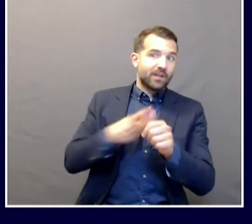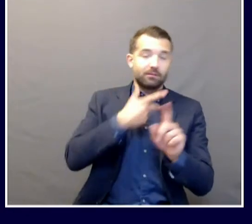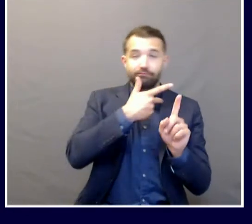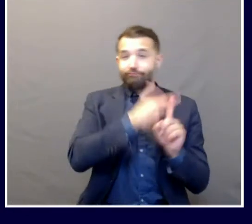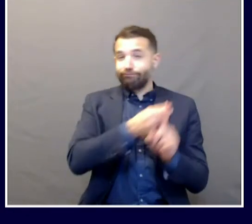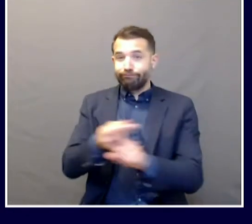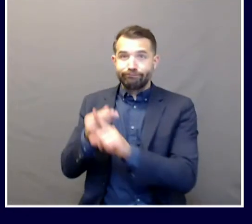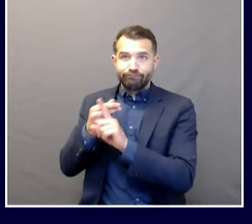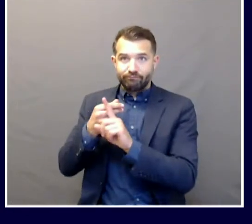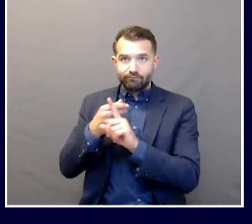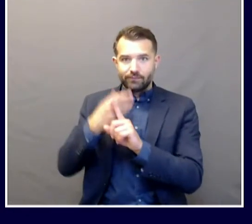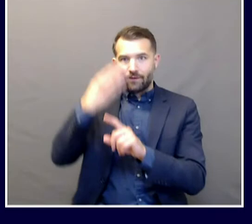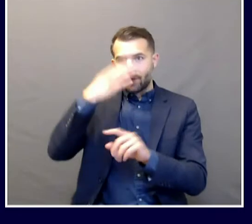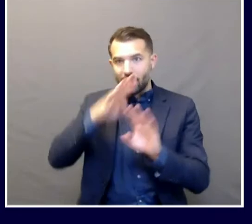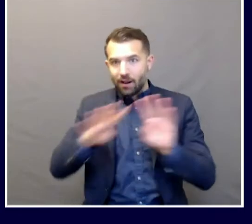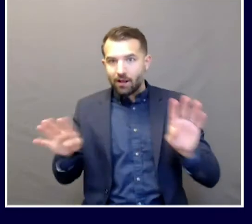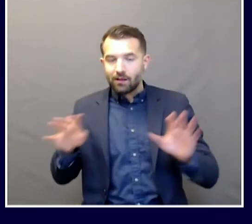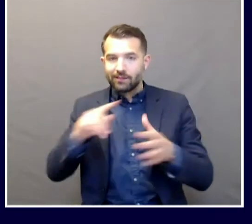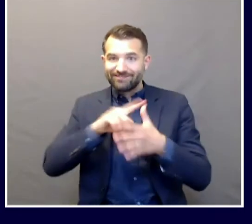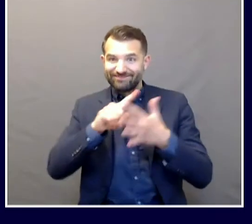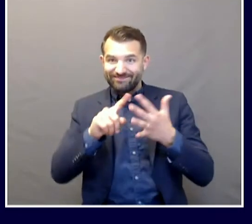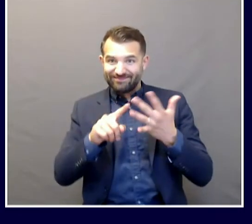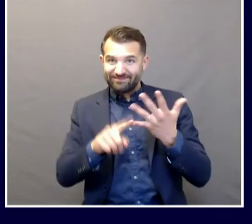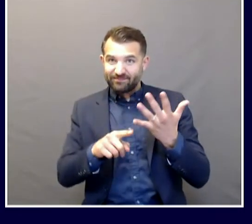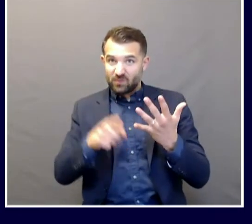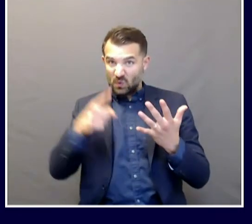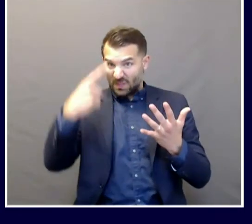for that matter? No boosters have been